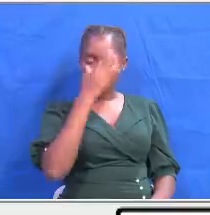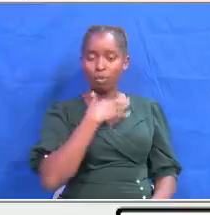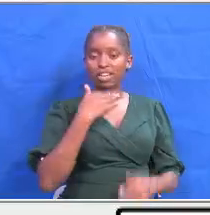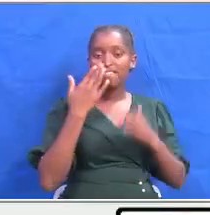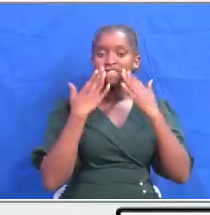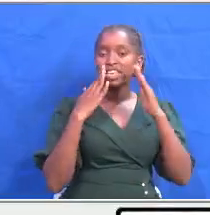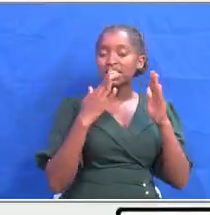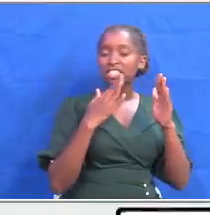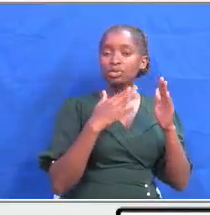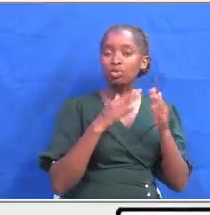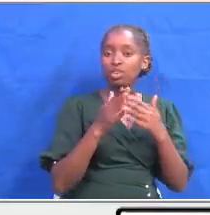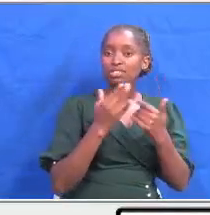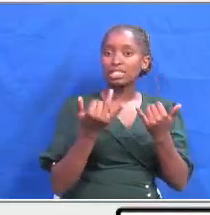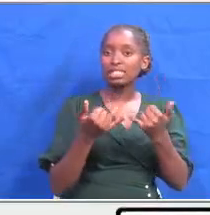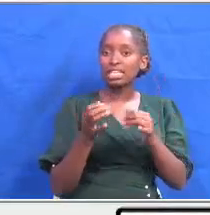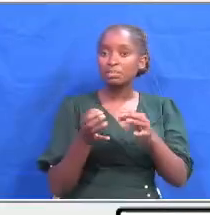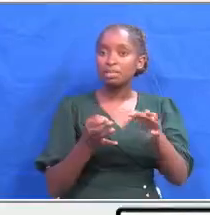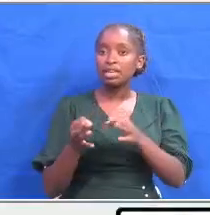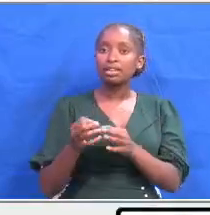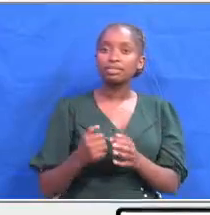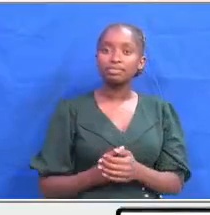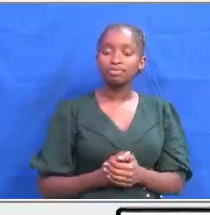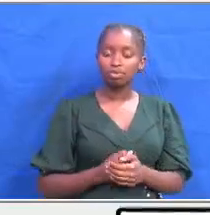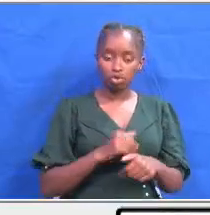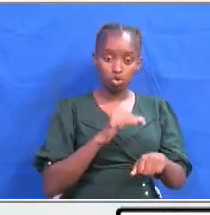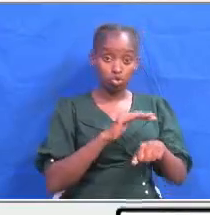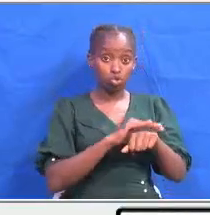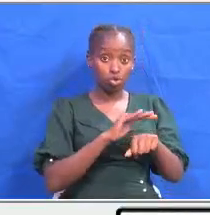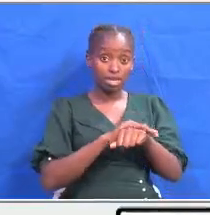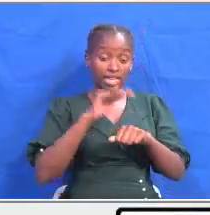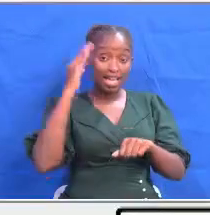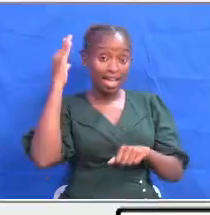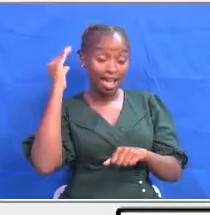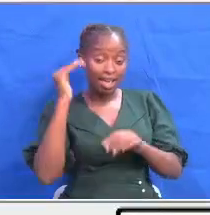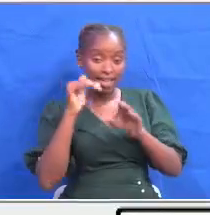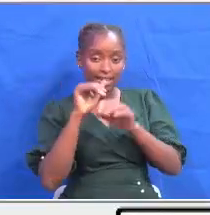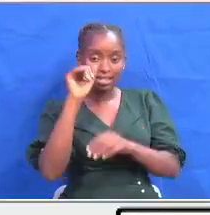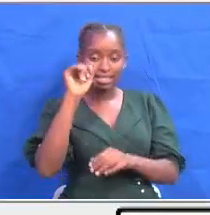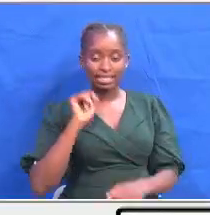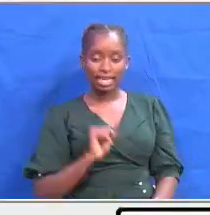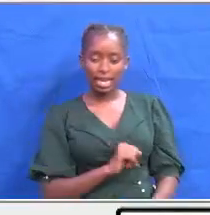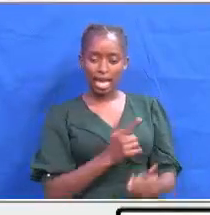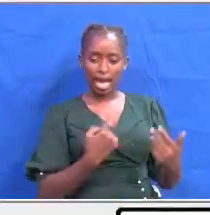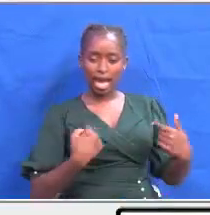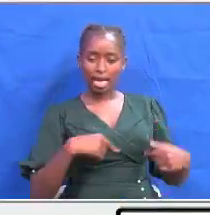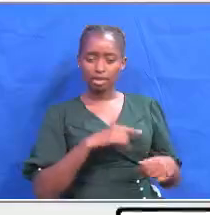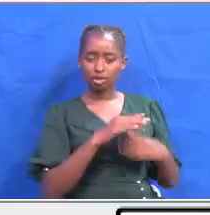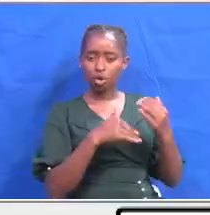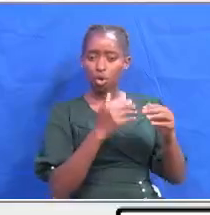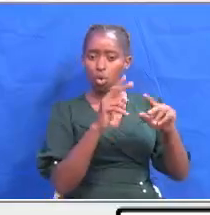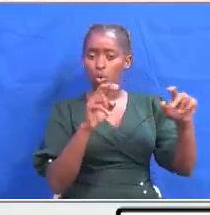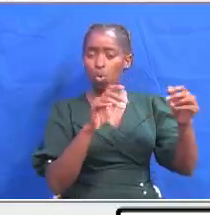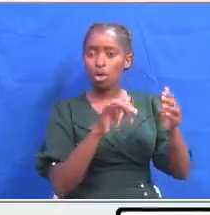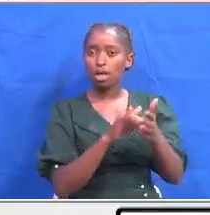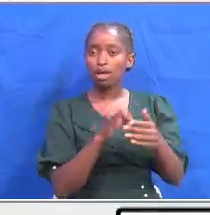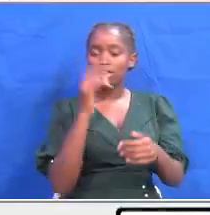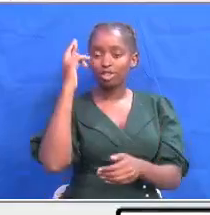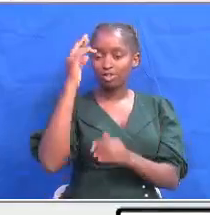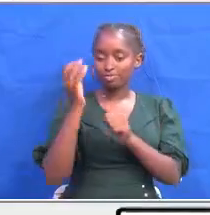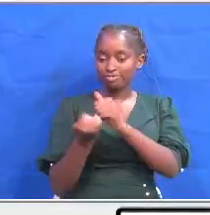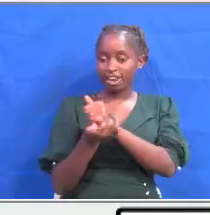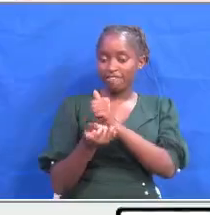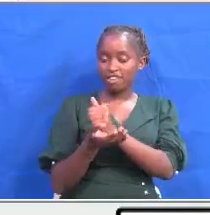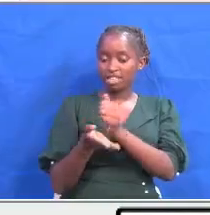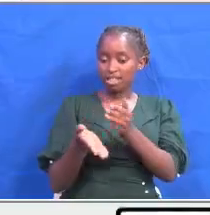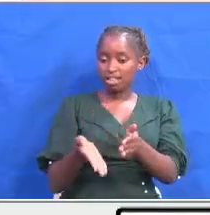then. That it is a very good hearing in the Senate for us to see all these things so that this advice that he should resign